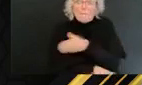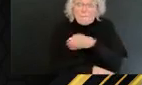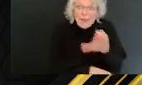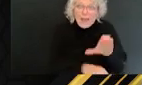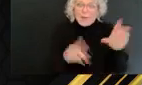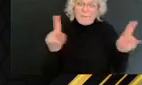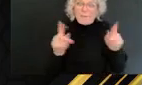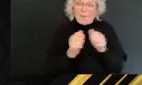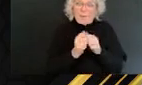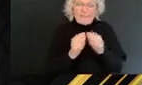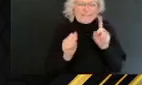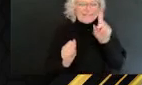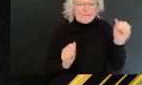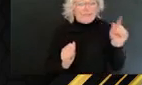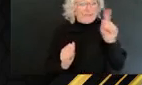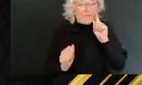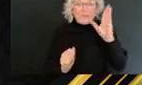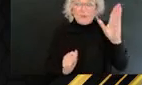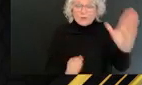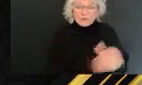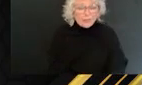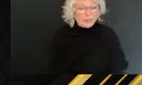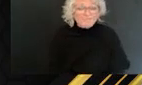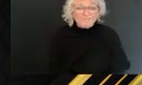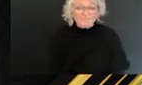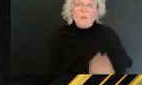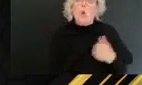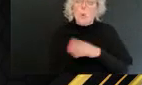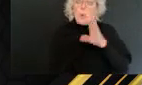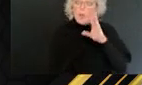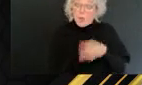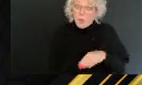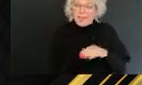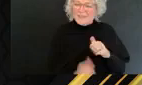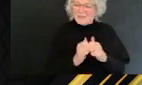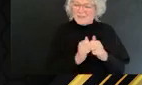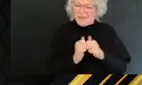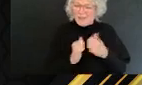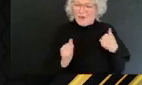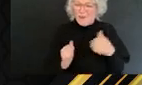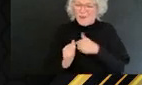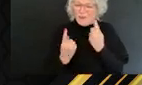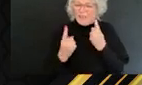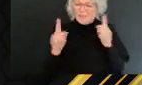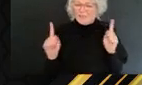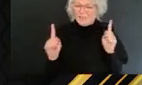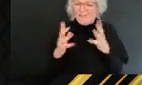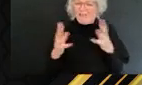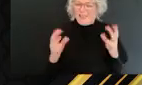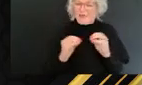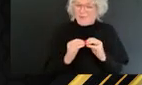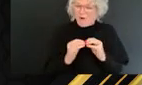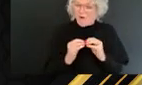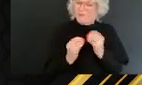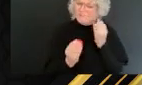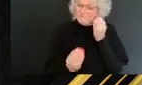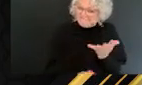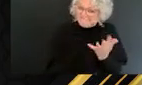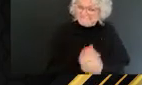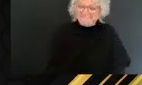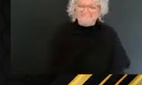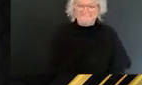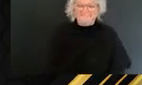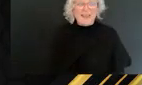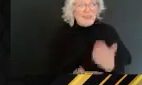empowering people with disabilities for the future. And we know that together, we are going to achieve a whole lot more.